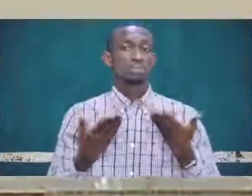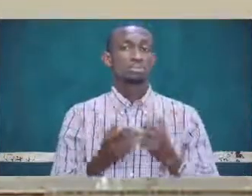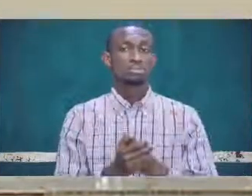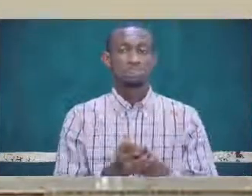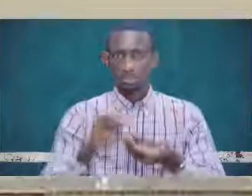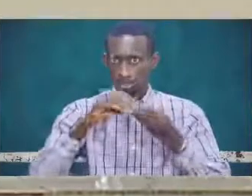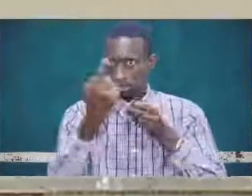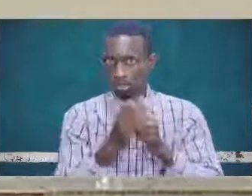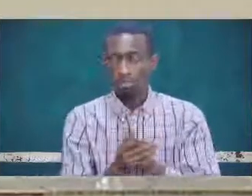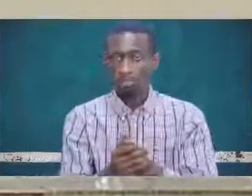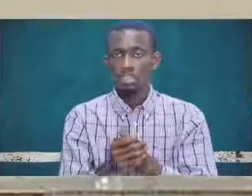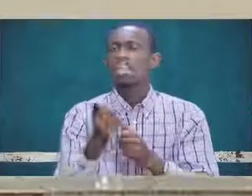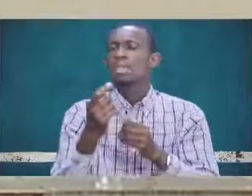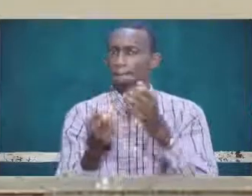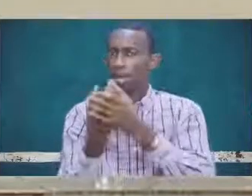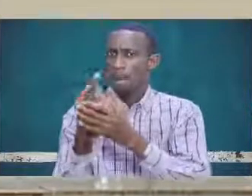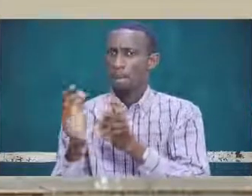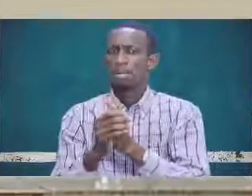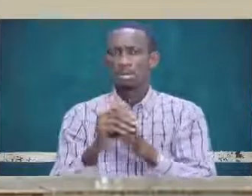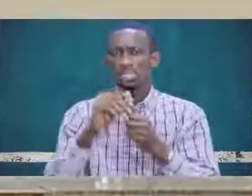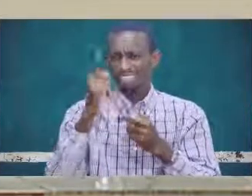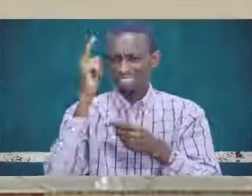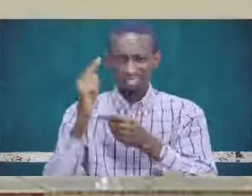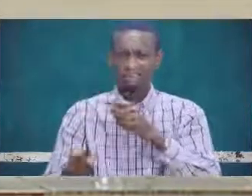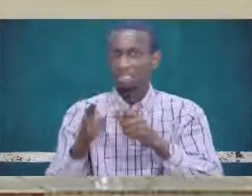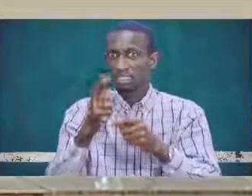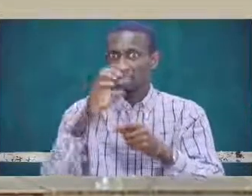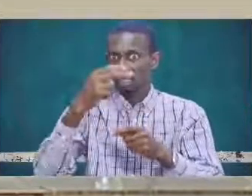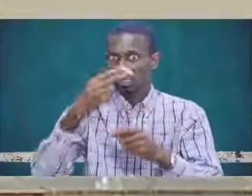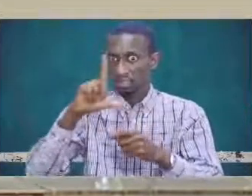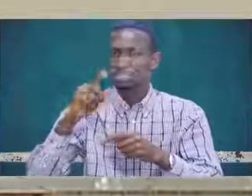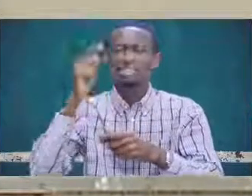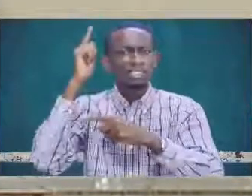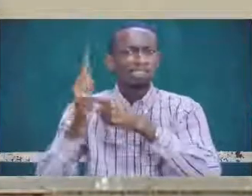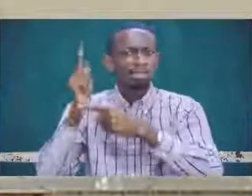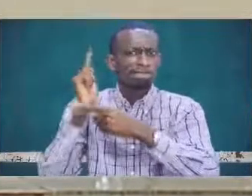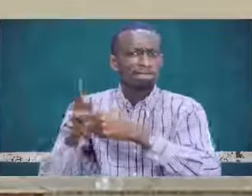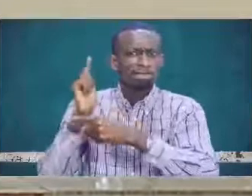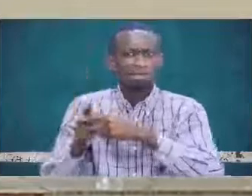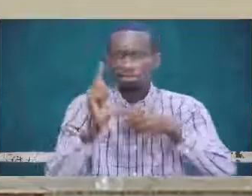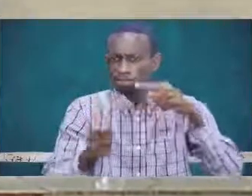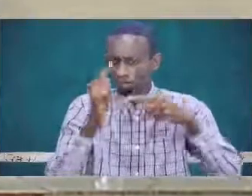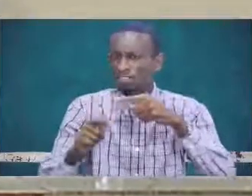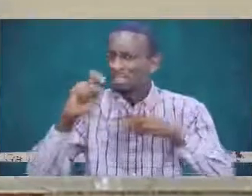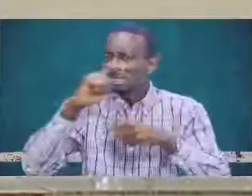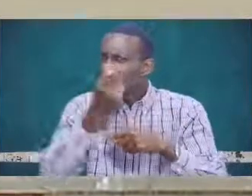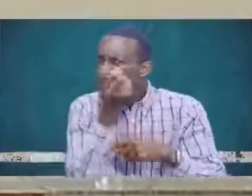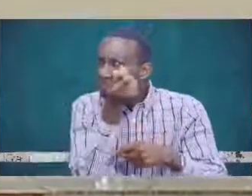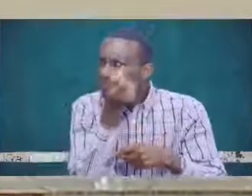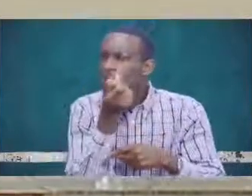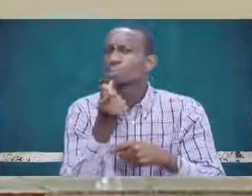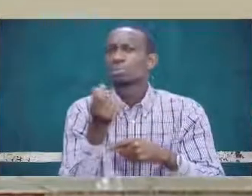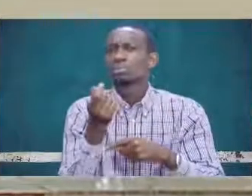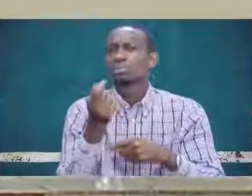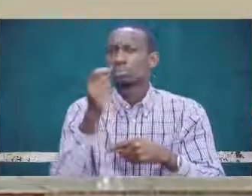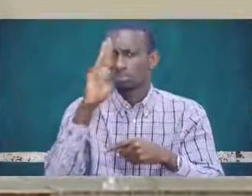kills microorganisms, including the bacteria that may be present in the food. Killing the bacteria and microorganisms that must be present